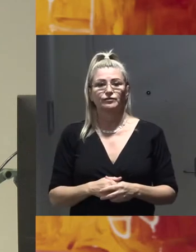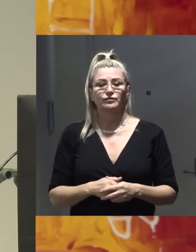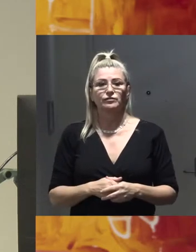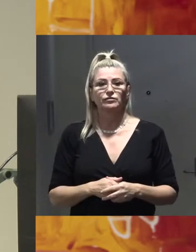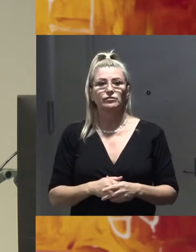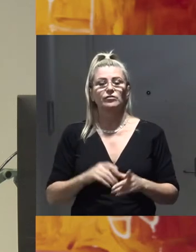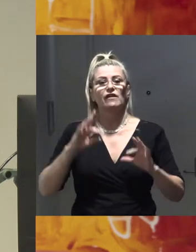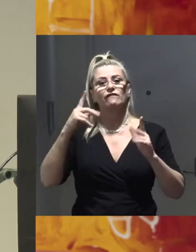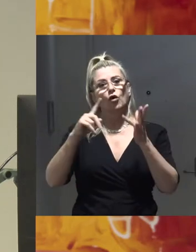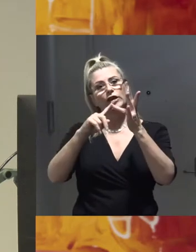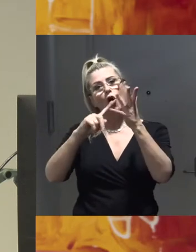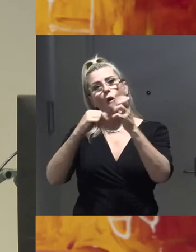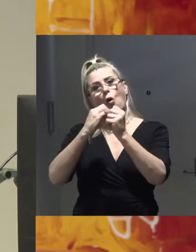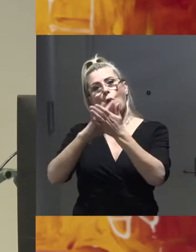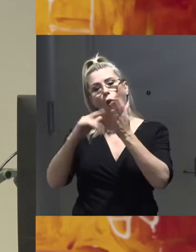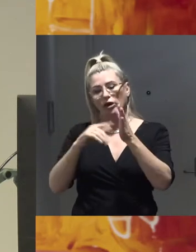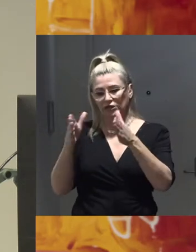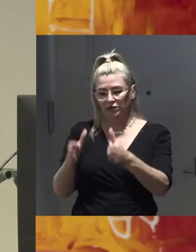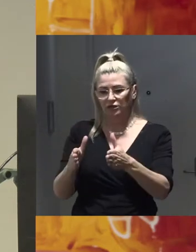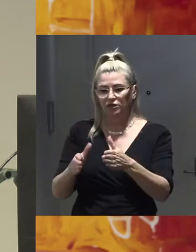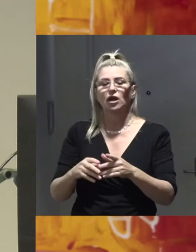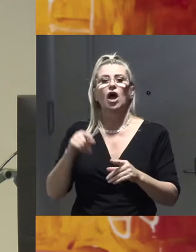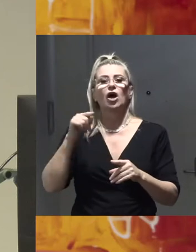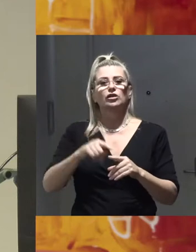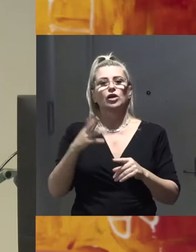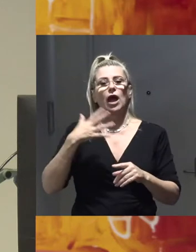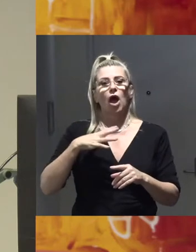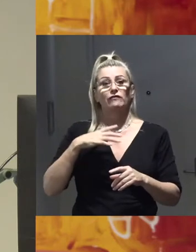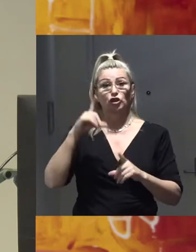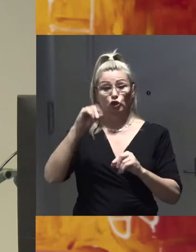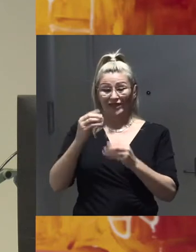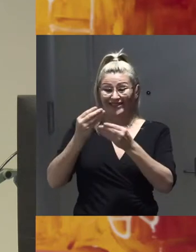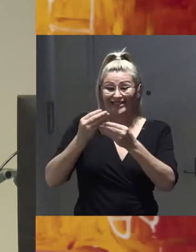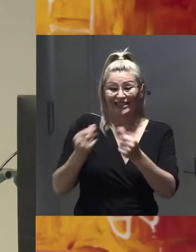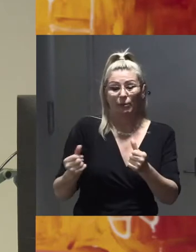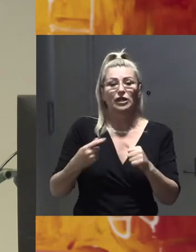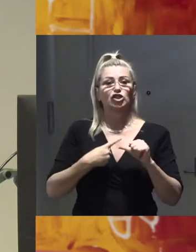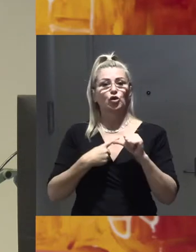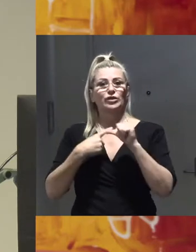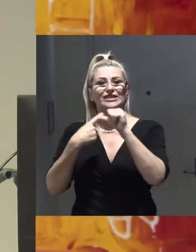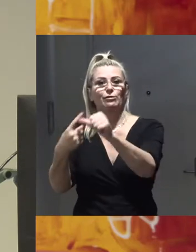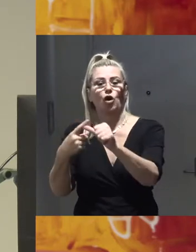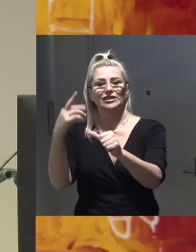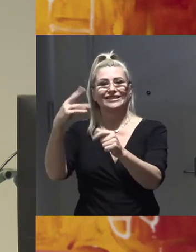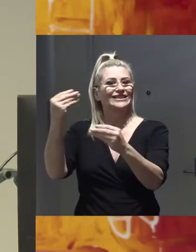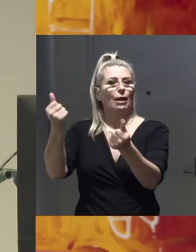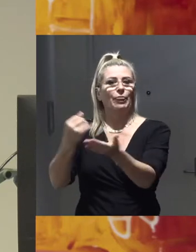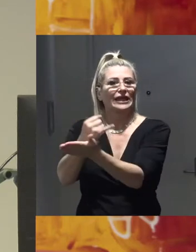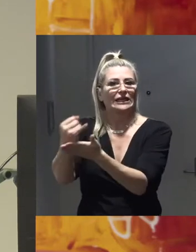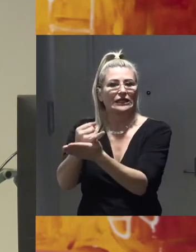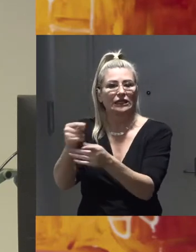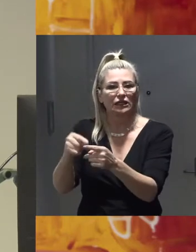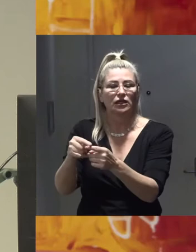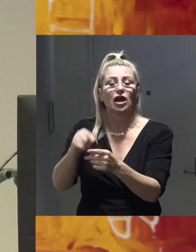of the ought self, the necessity to take immediate action in response to an imminent threat may hold